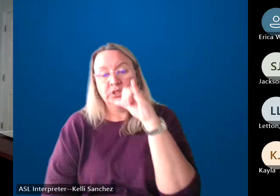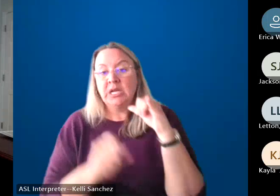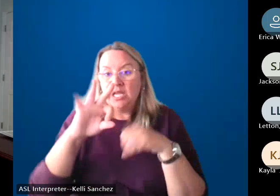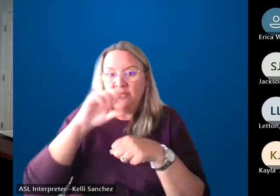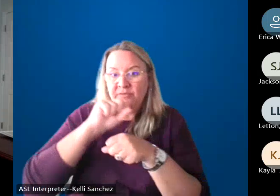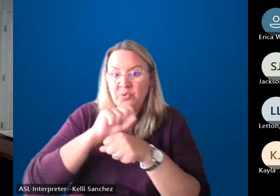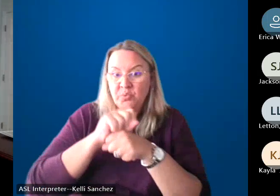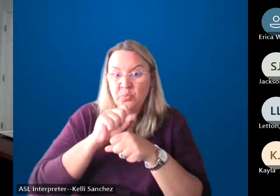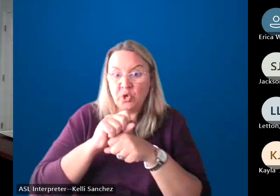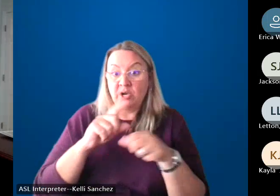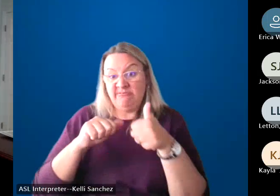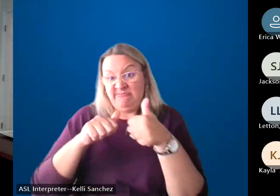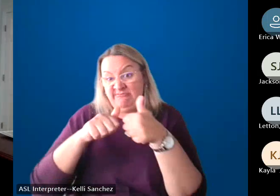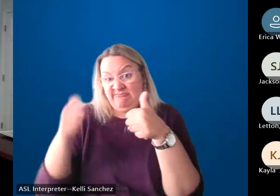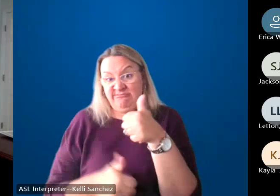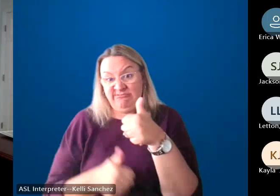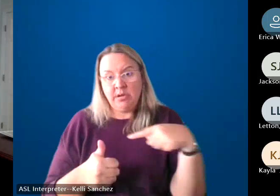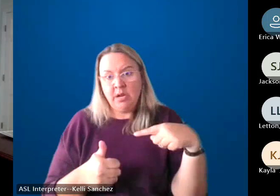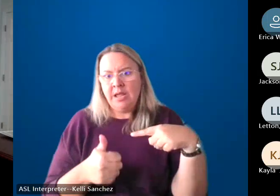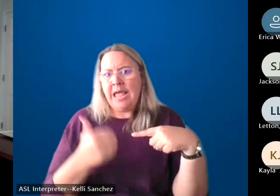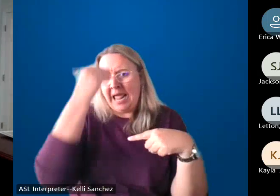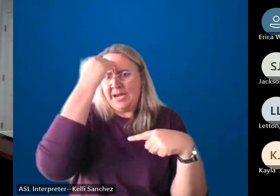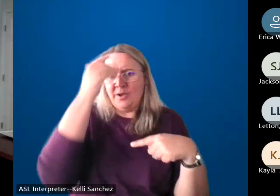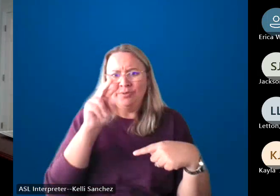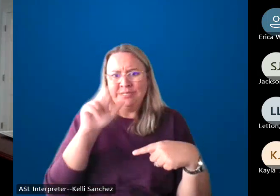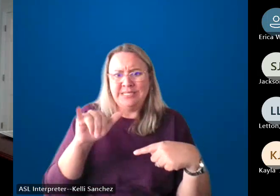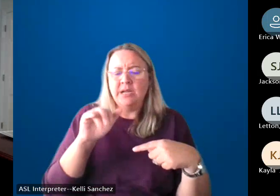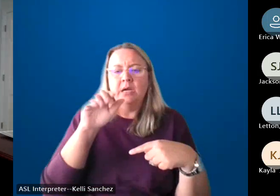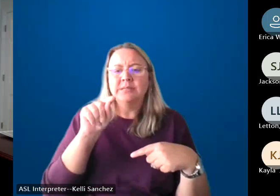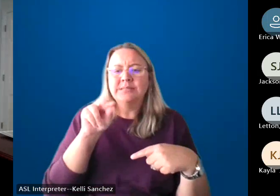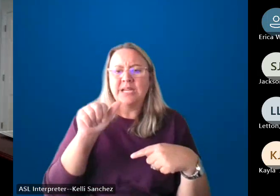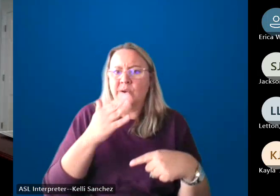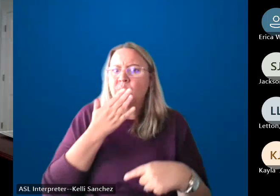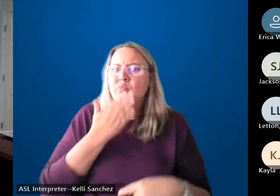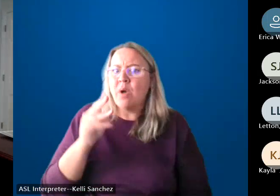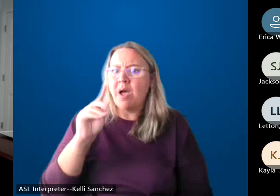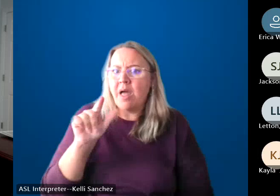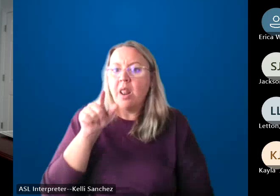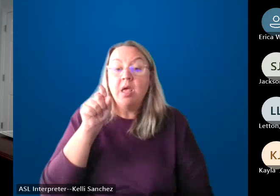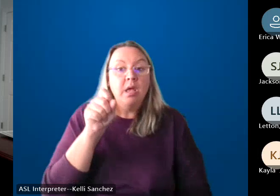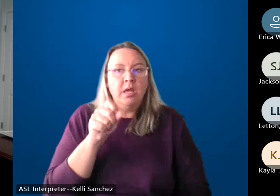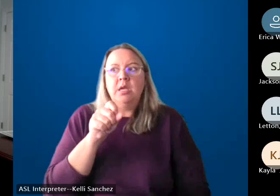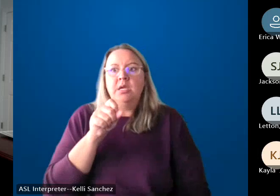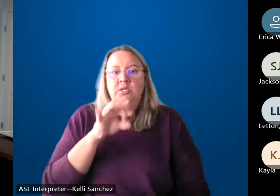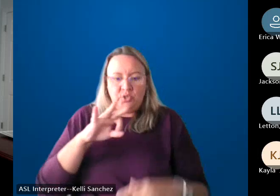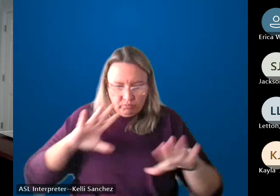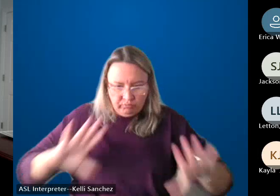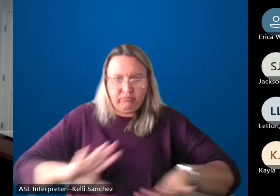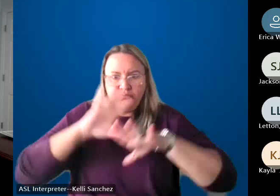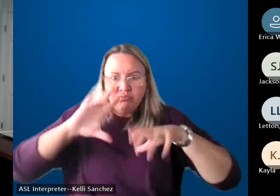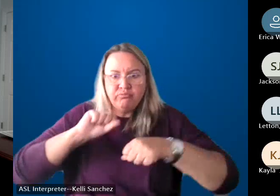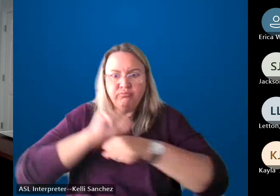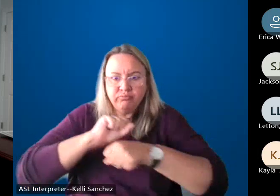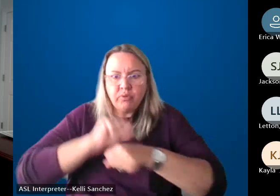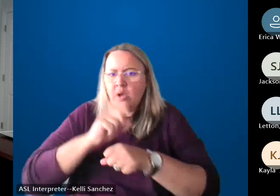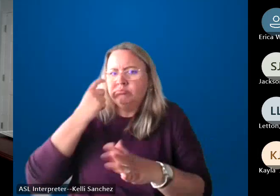ground level, and I know Tara very well, and you work doing this work, you can see